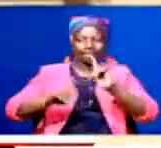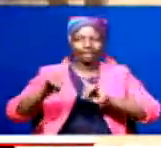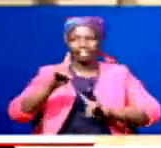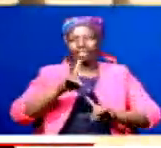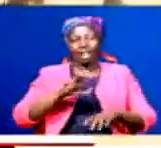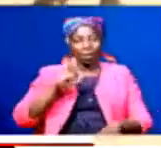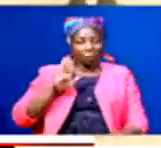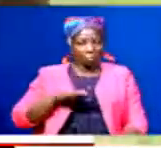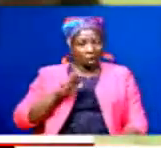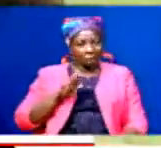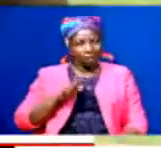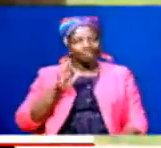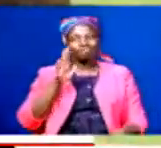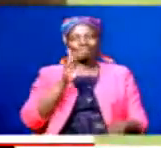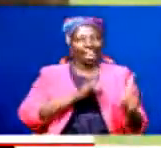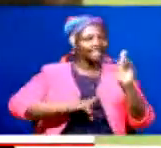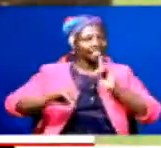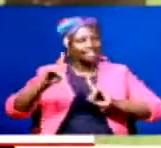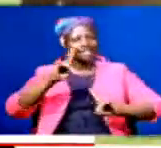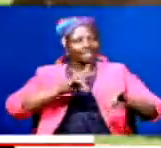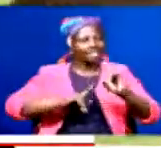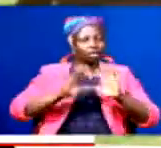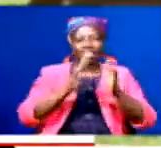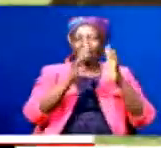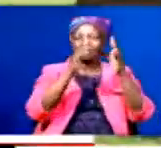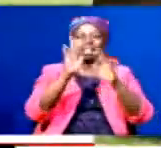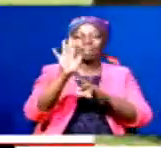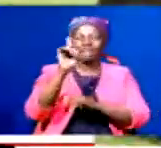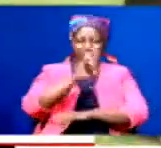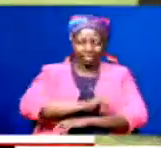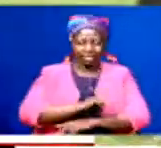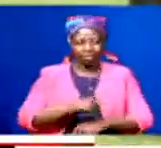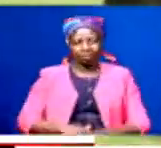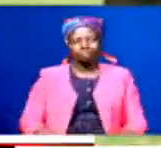Women putting their best foot forward to commemorate the day.